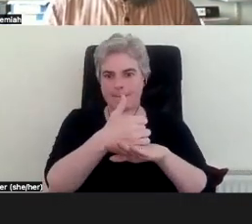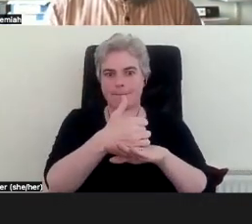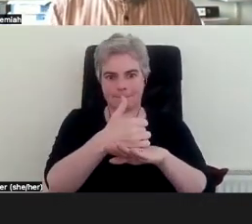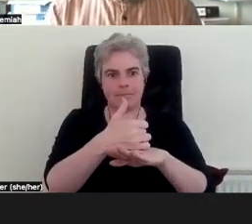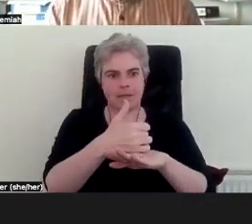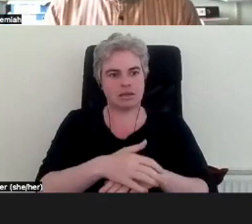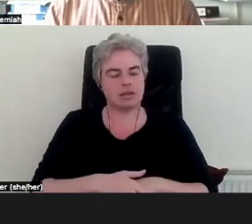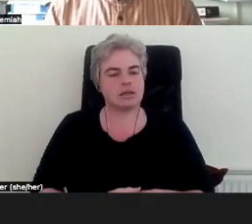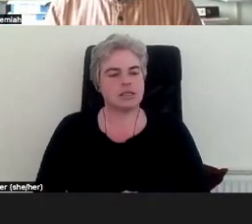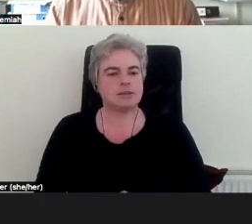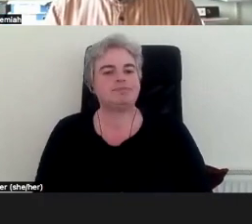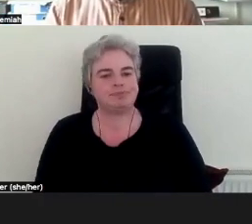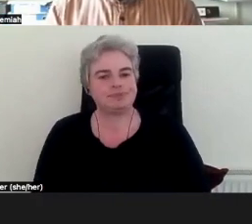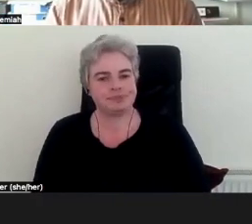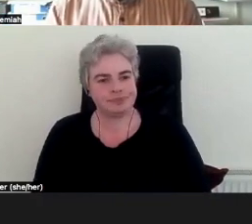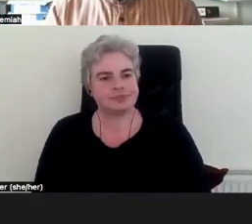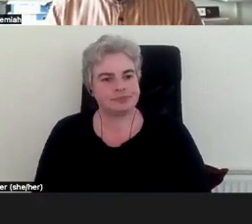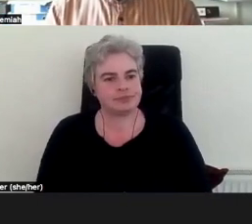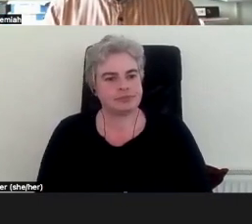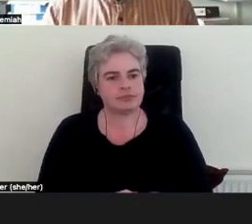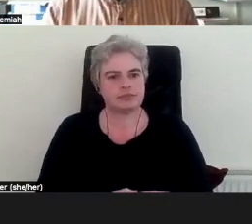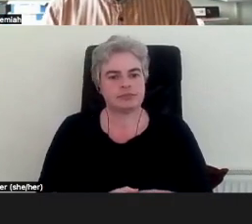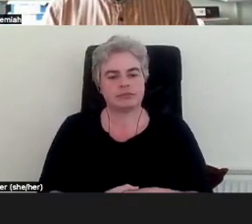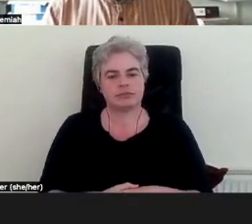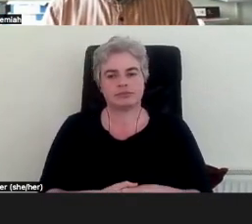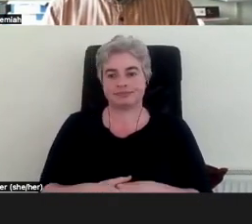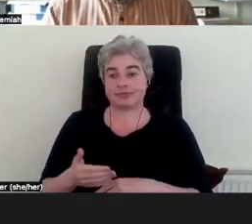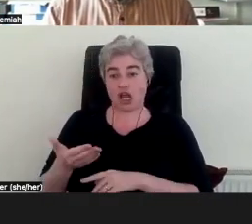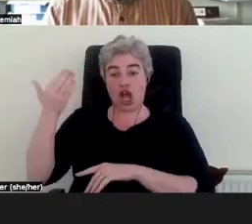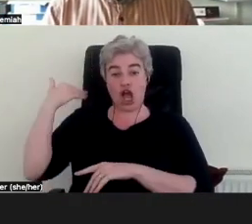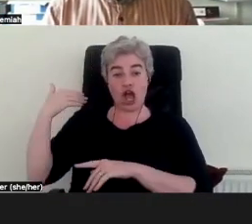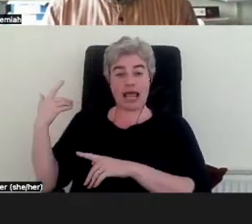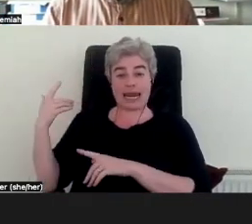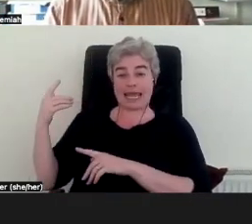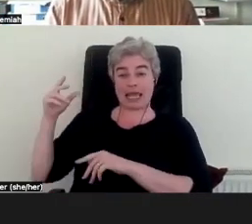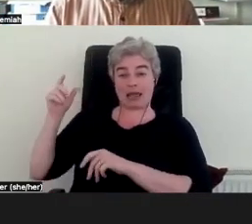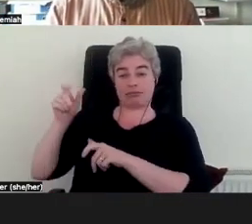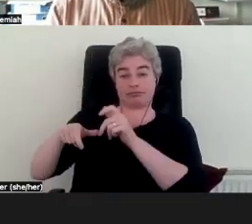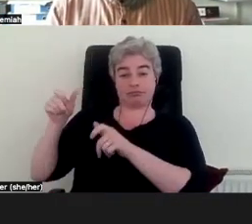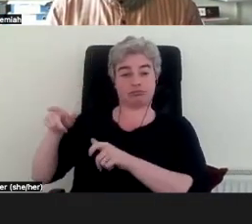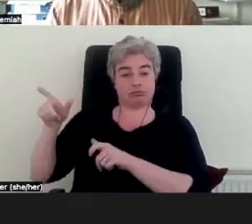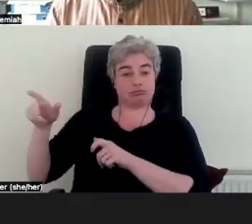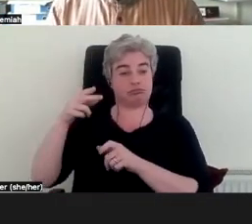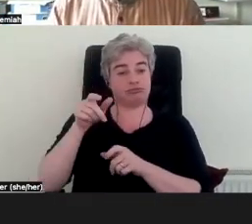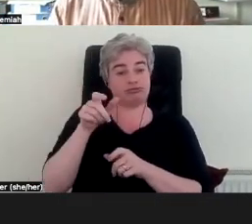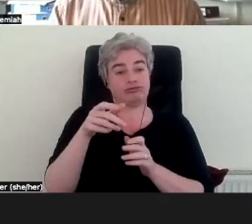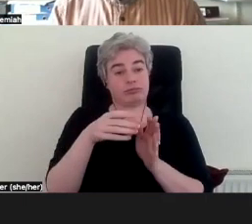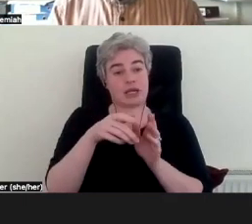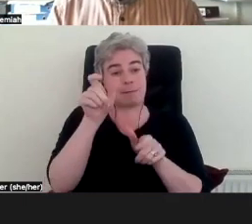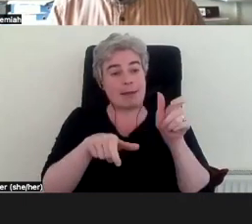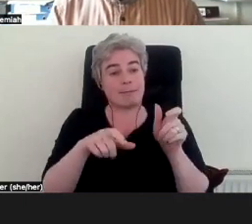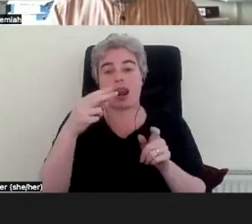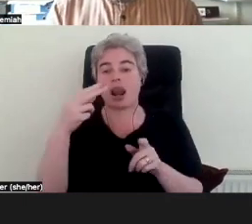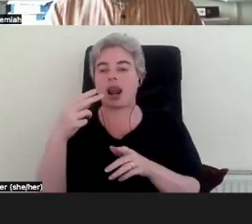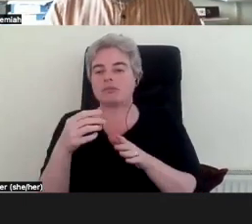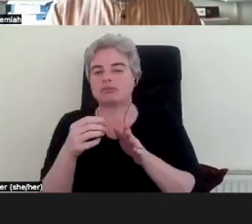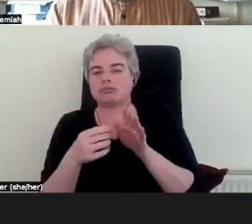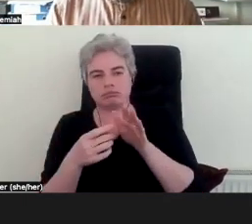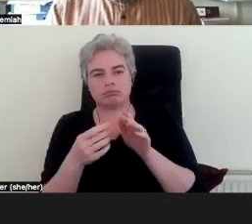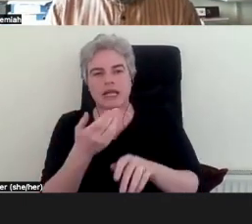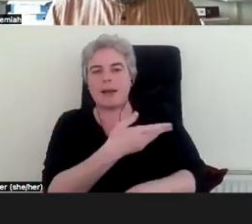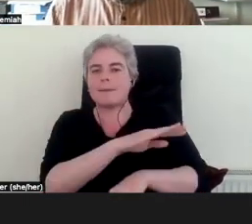of course, if we were to listen to some of the early voices, we can listen to Daniel Wilson, Bishop of Calcutta